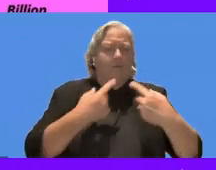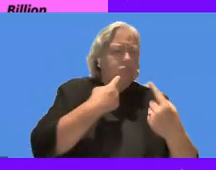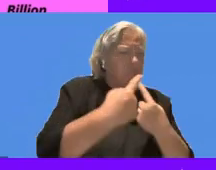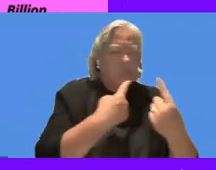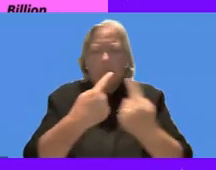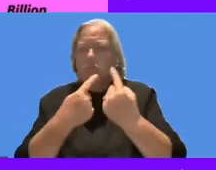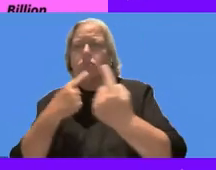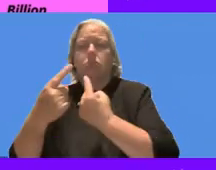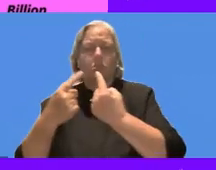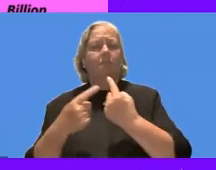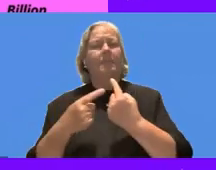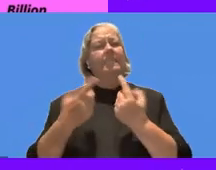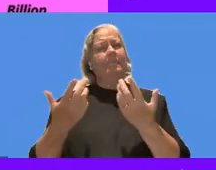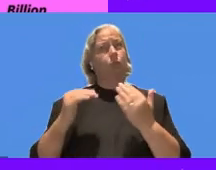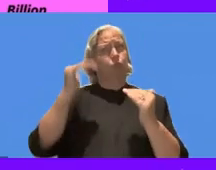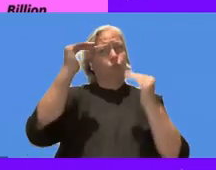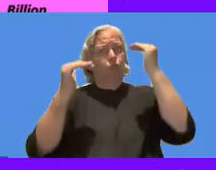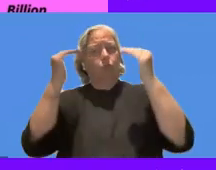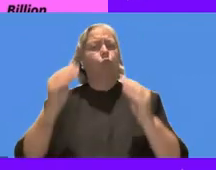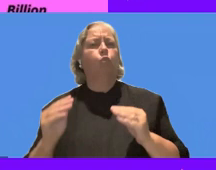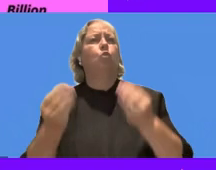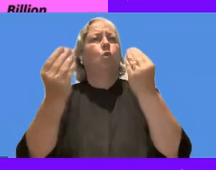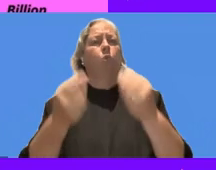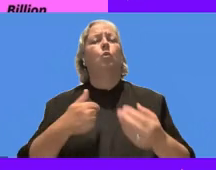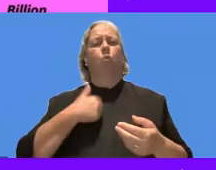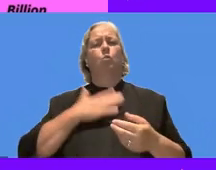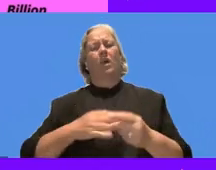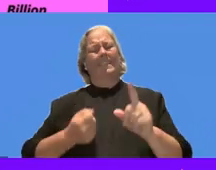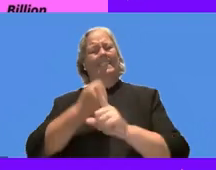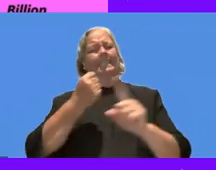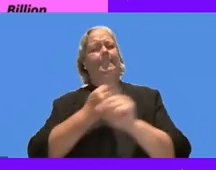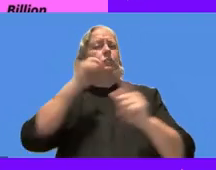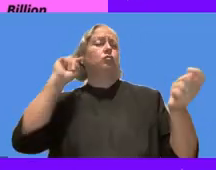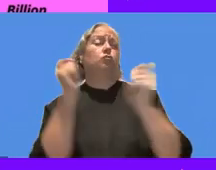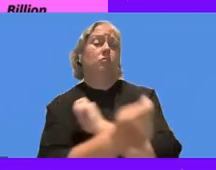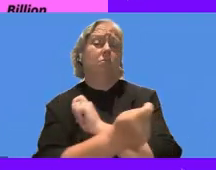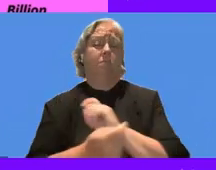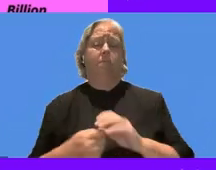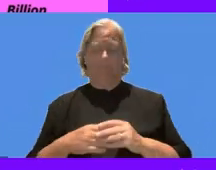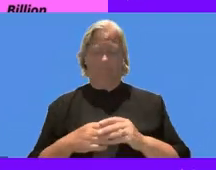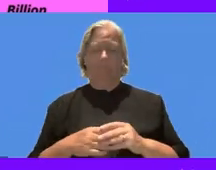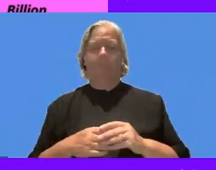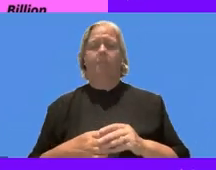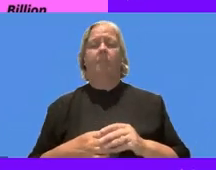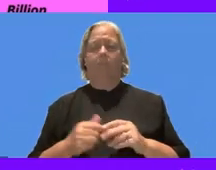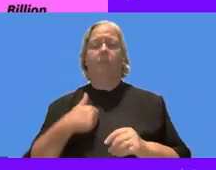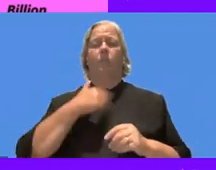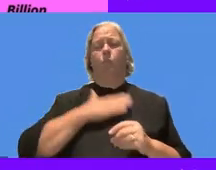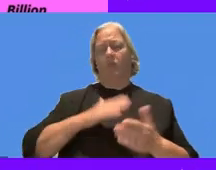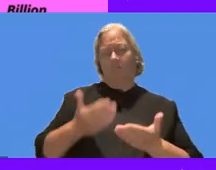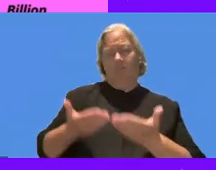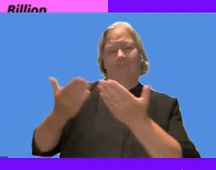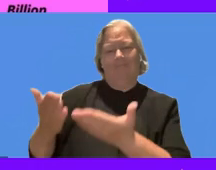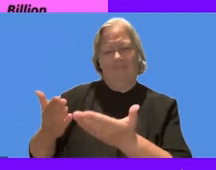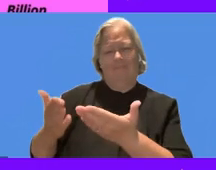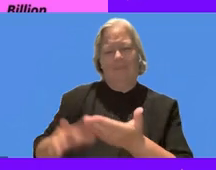people and our voices for change. So I'm going to pass now to David Imbalgo, who is the manager of the Yield